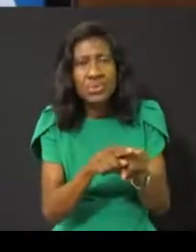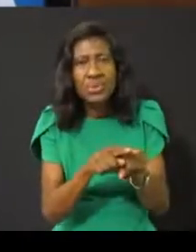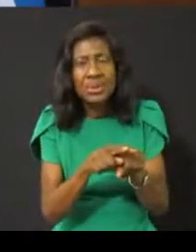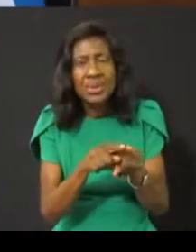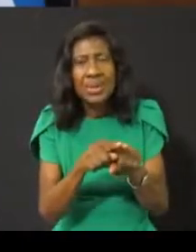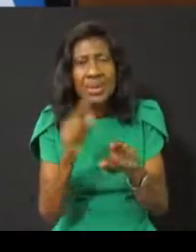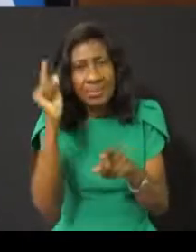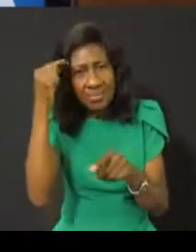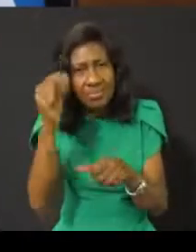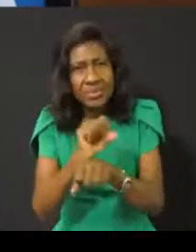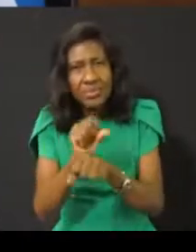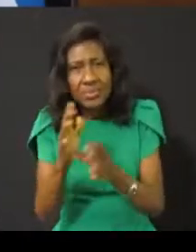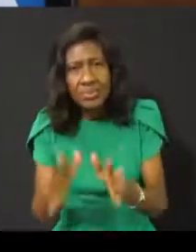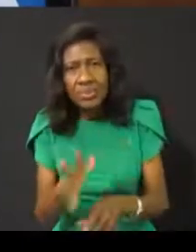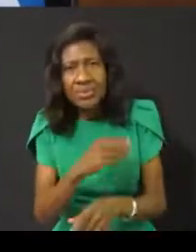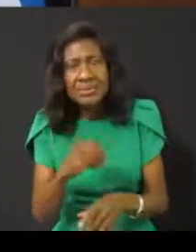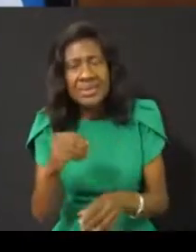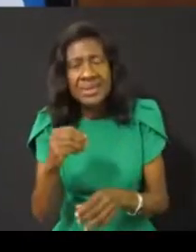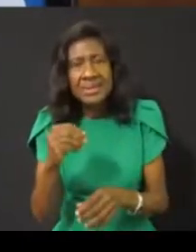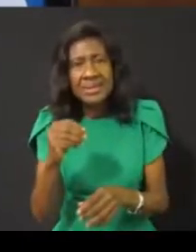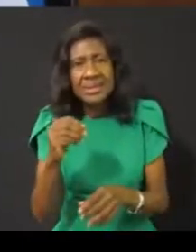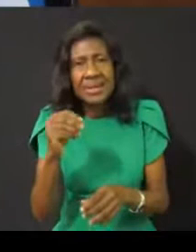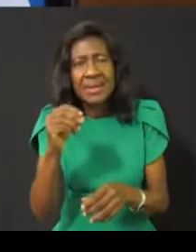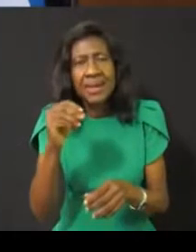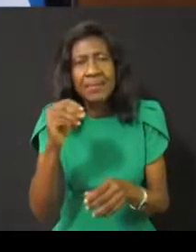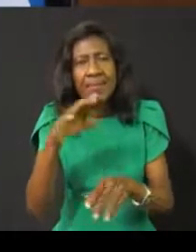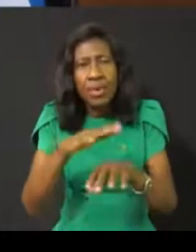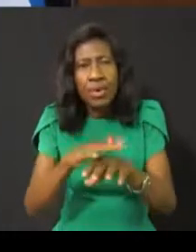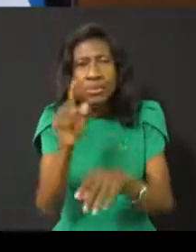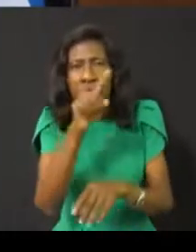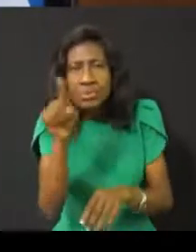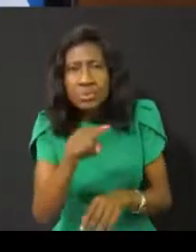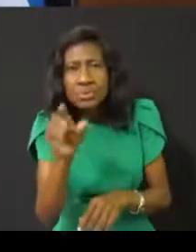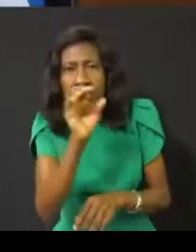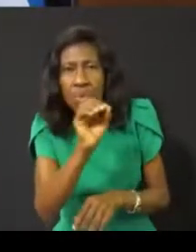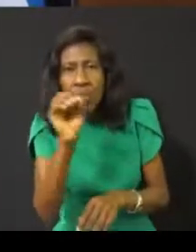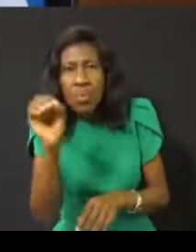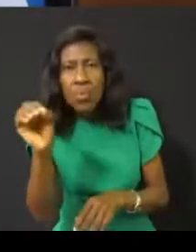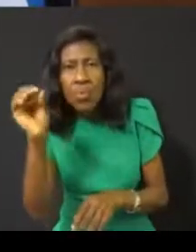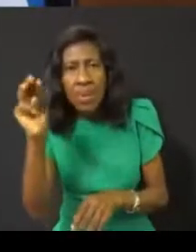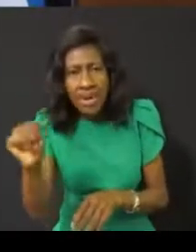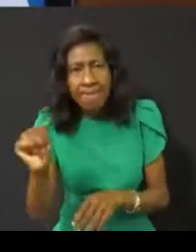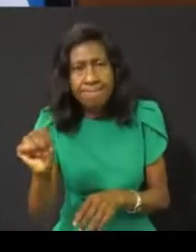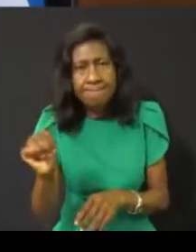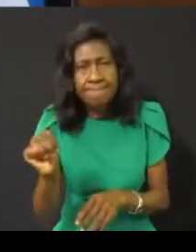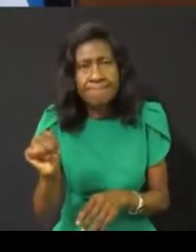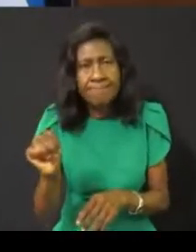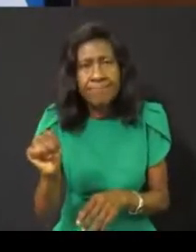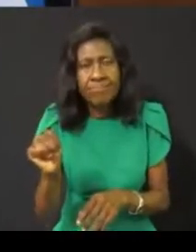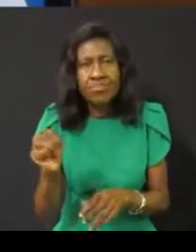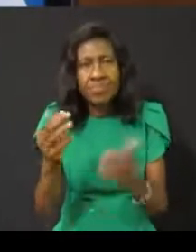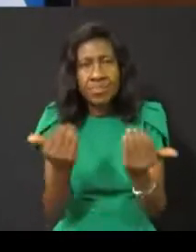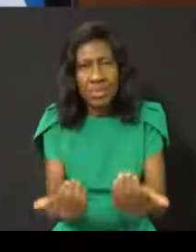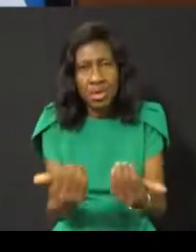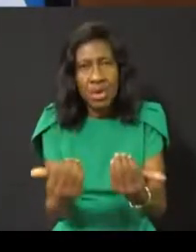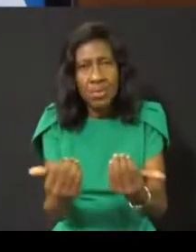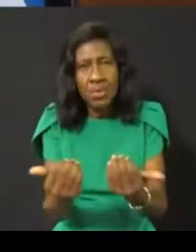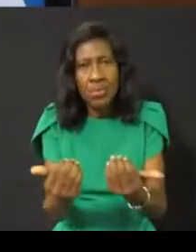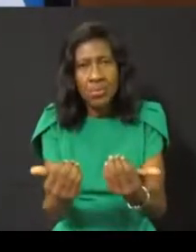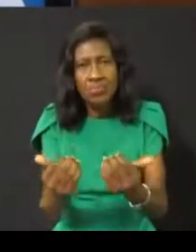and some journalists, and we also have journalists joining us on Zoom as well. So I believe we're going to go now